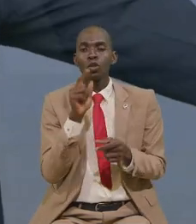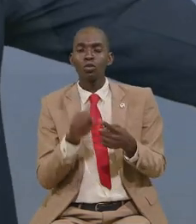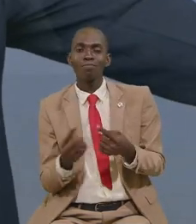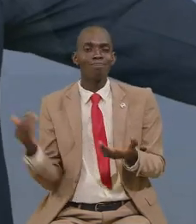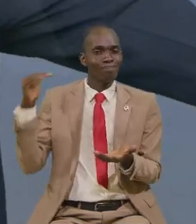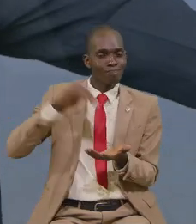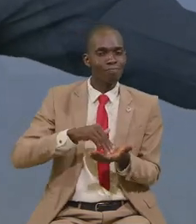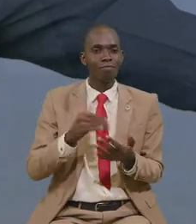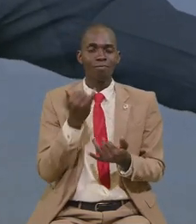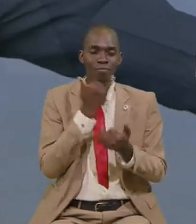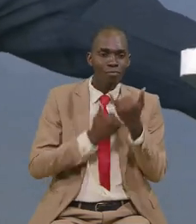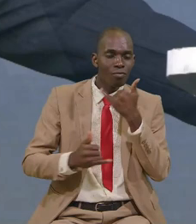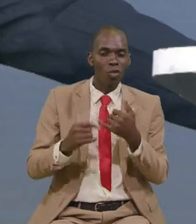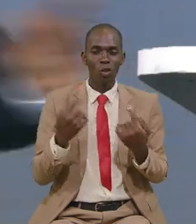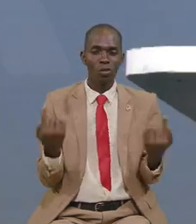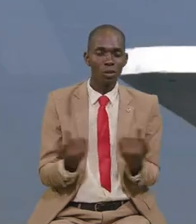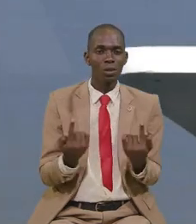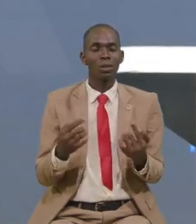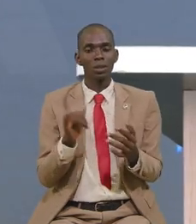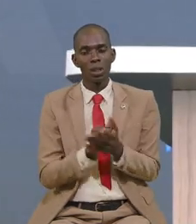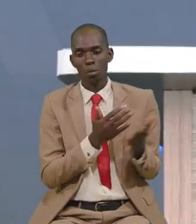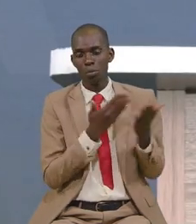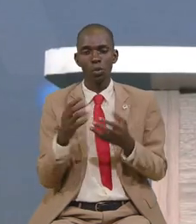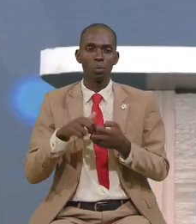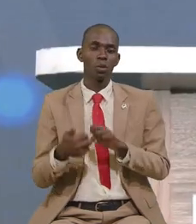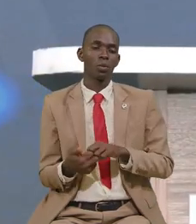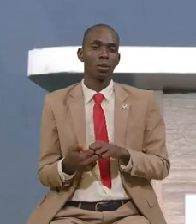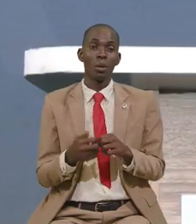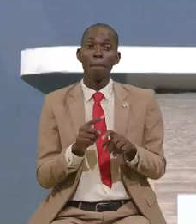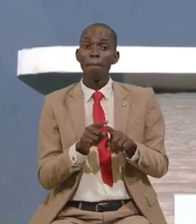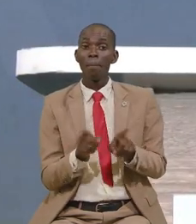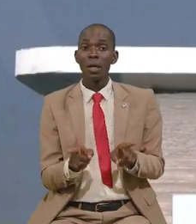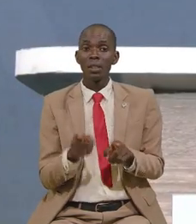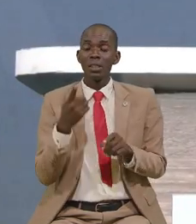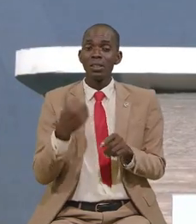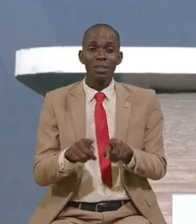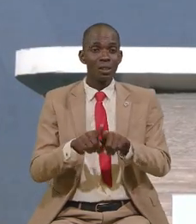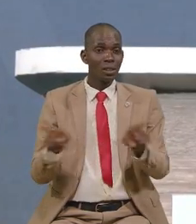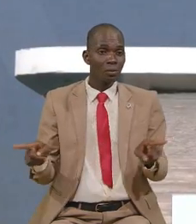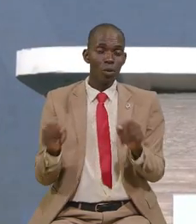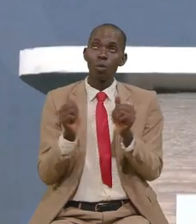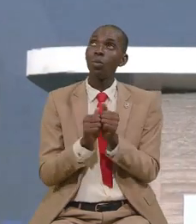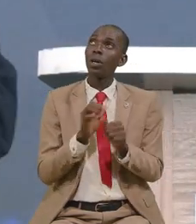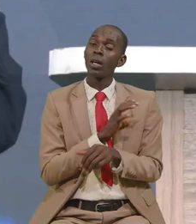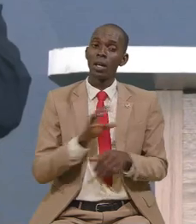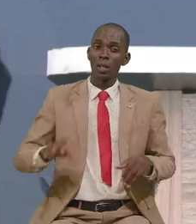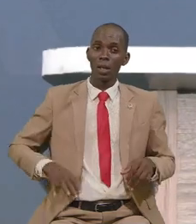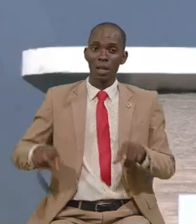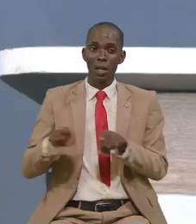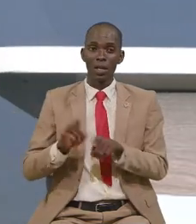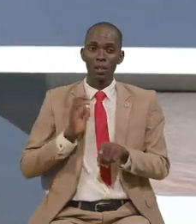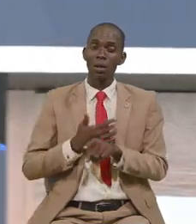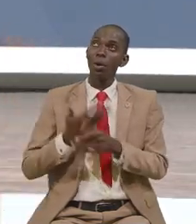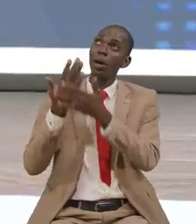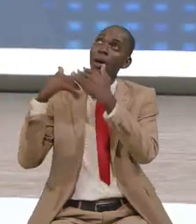that caused the problem originally. But the difference with Christ as an advocate is